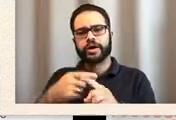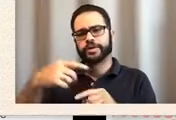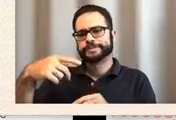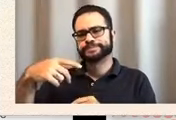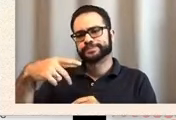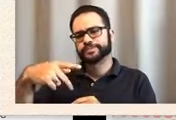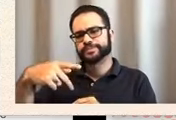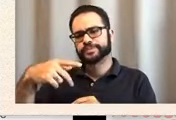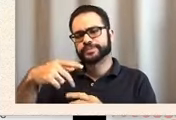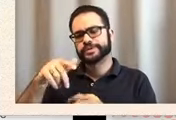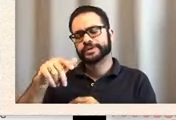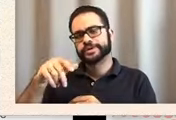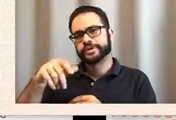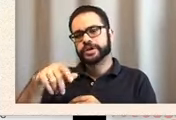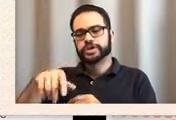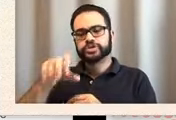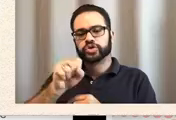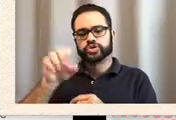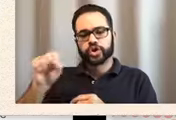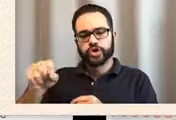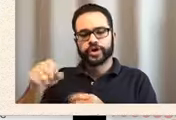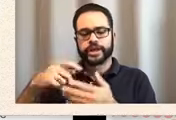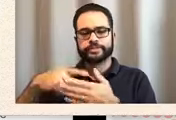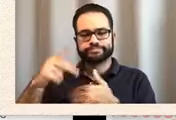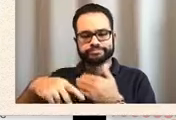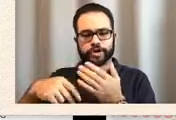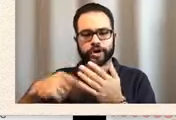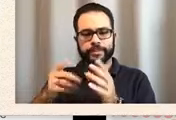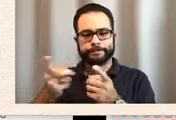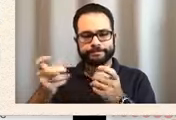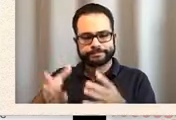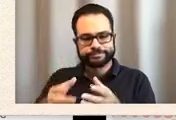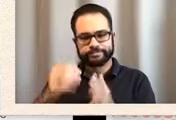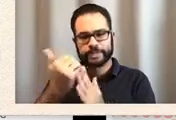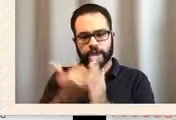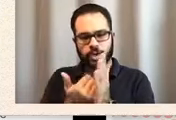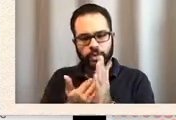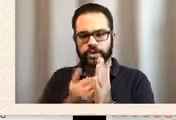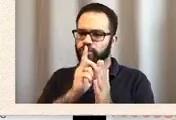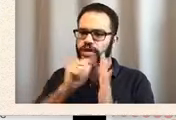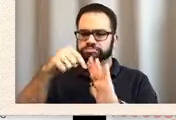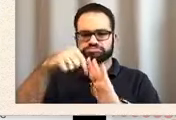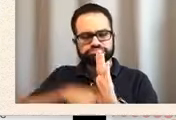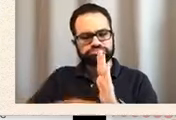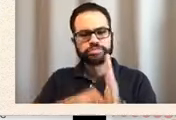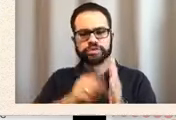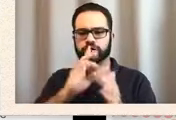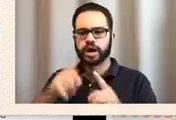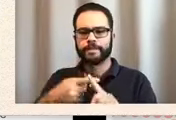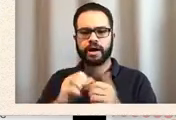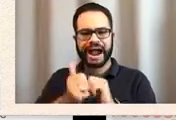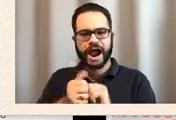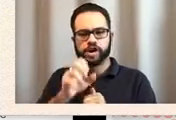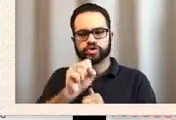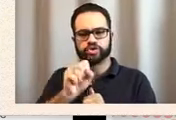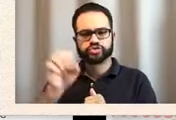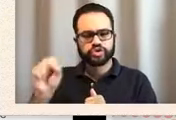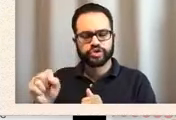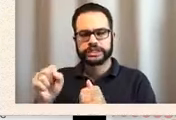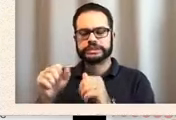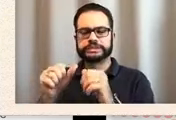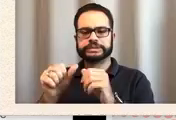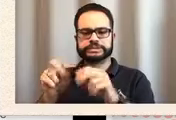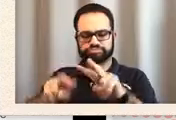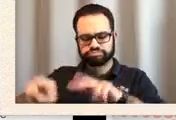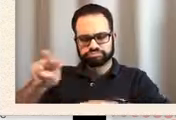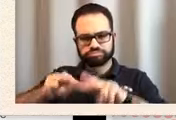Program Operation Manual System. This gives you a really deep dive on how Social Security Administration reviews ABLE